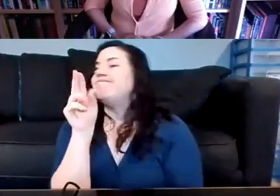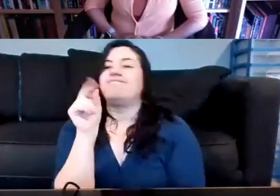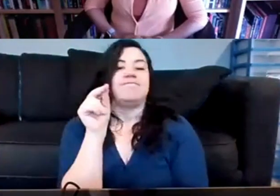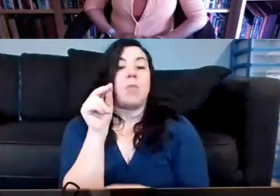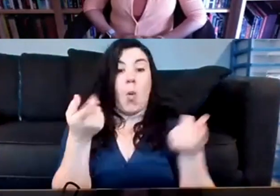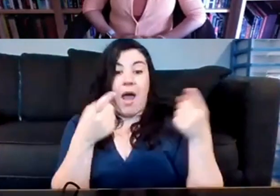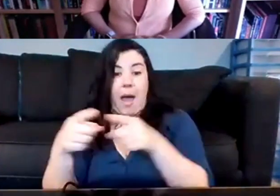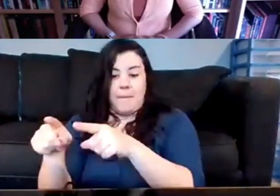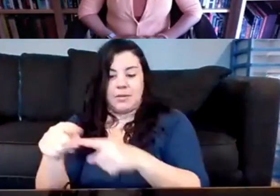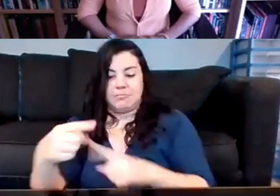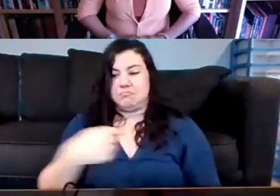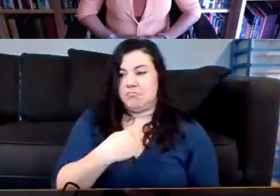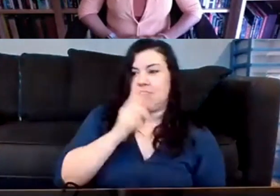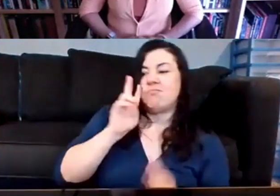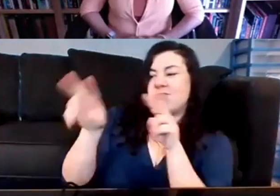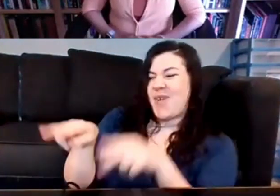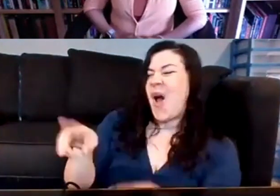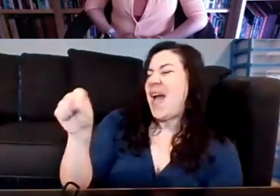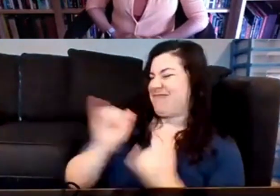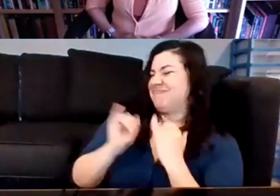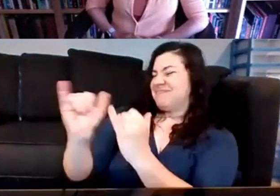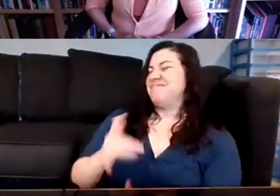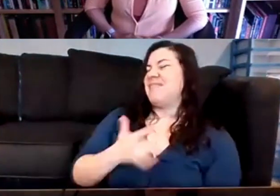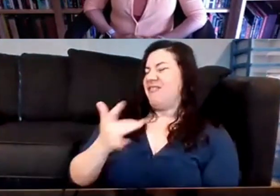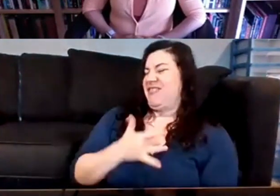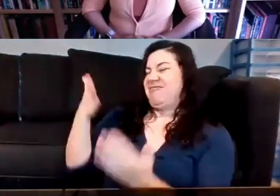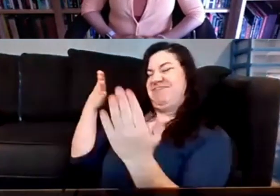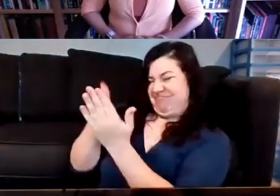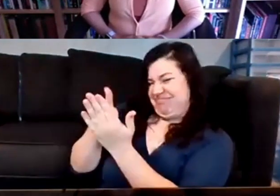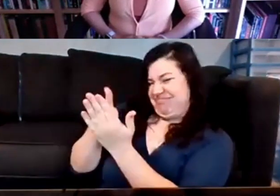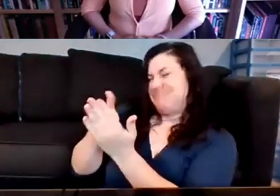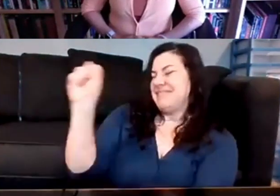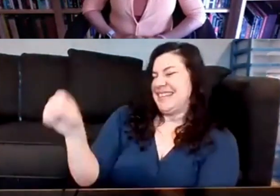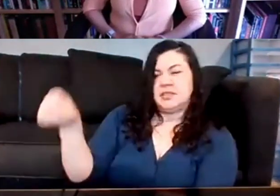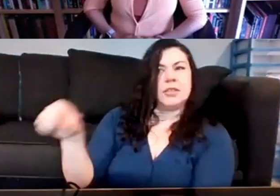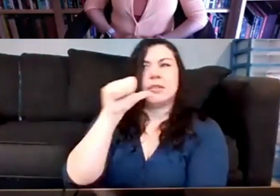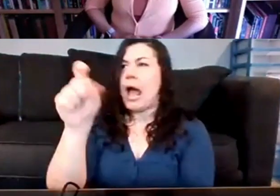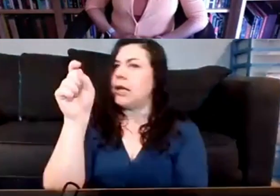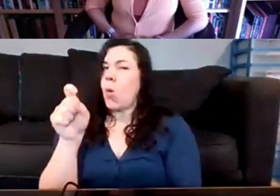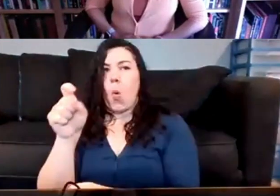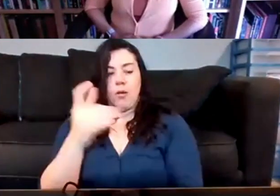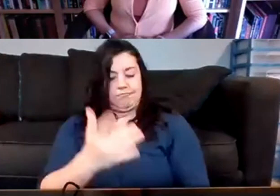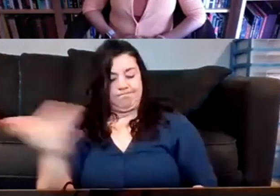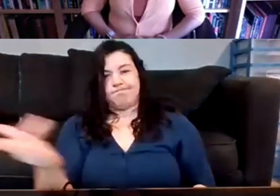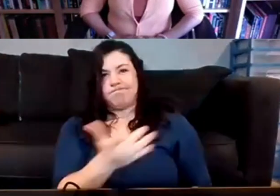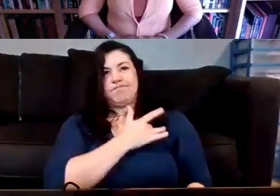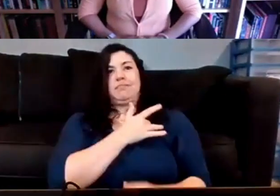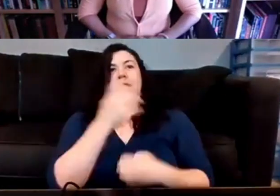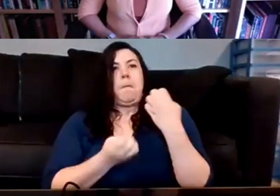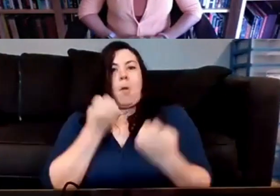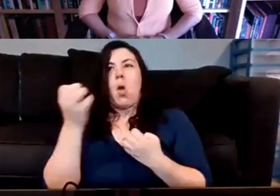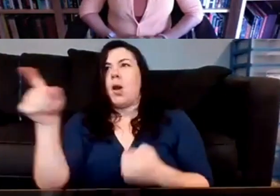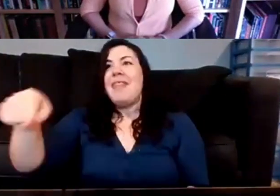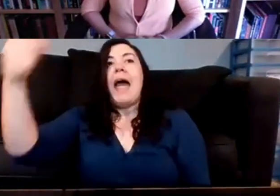Nazis, and that it would reproduce the very thing that it explicitly thought that it was not producing, because they did not account for that pleasure